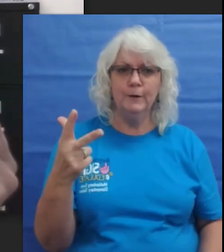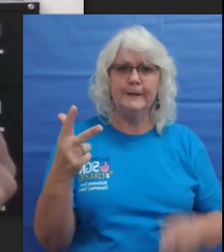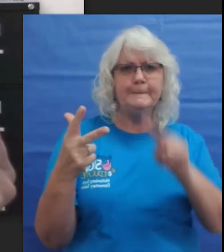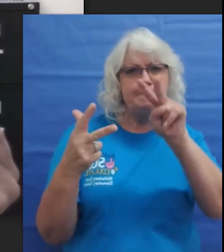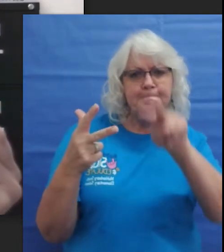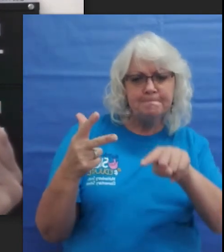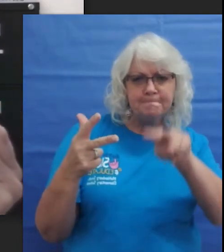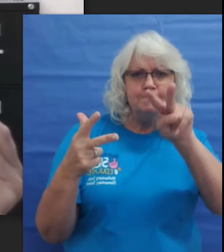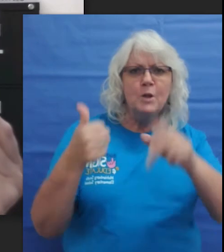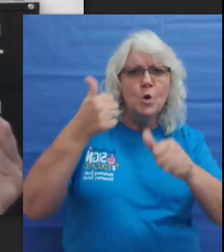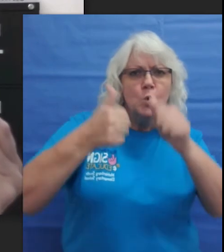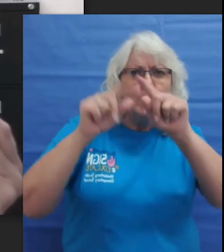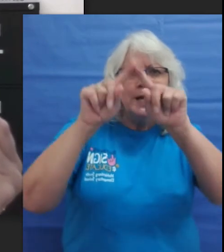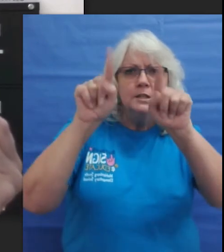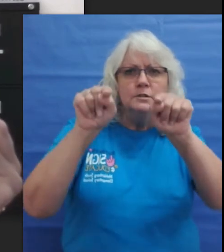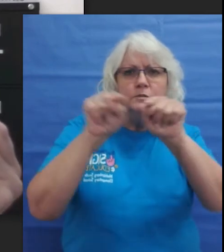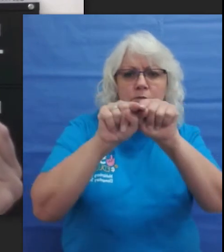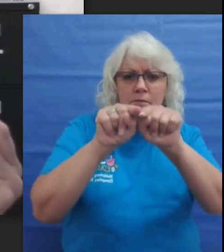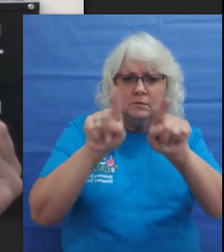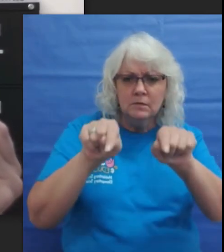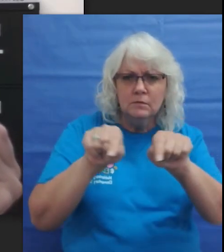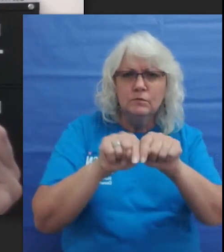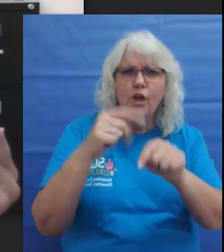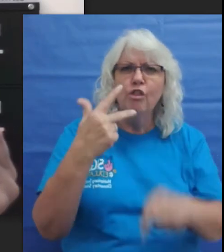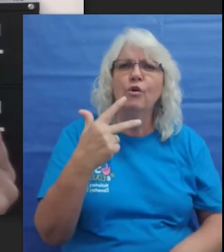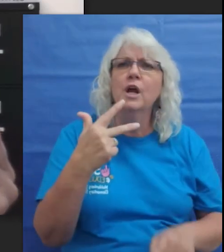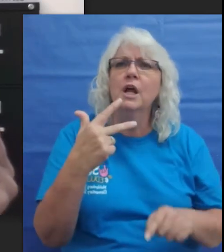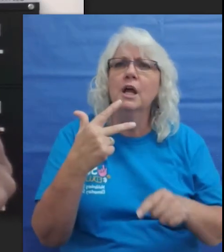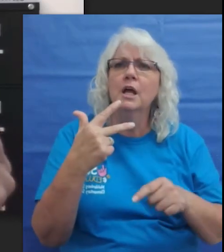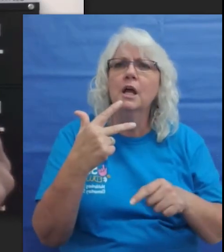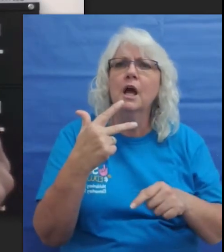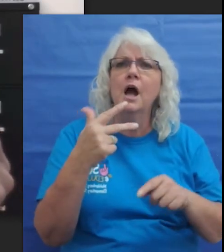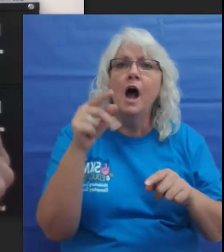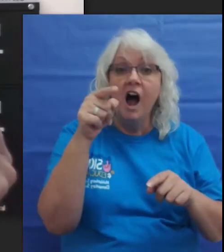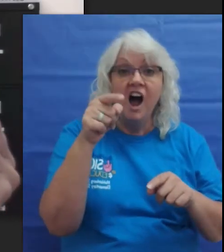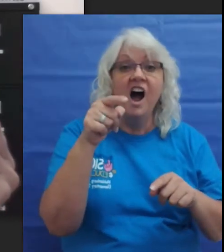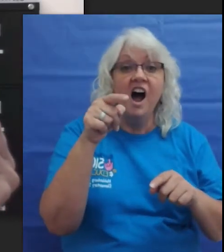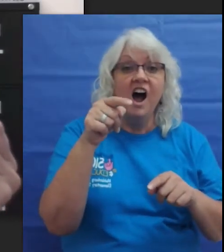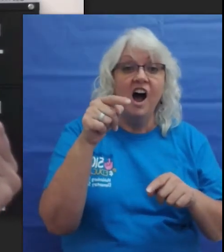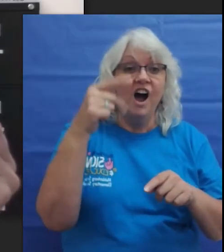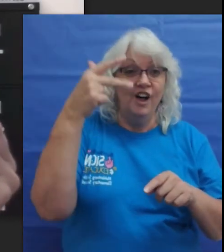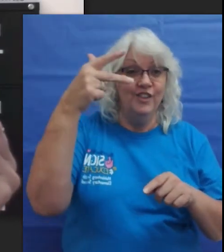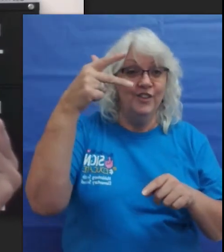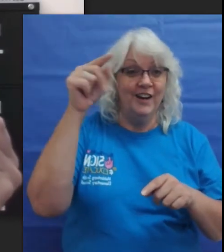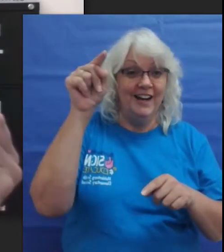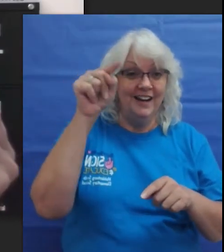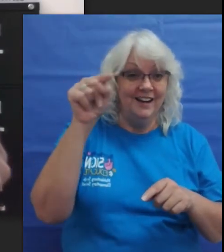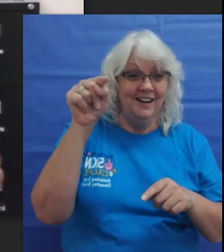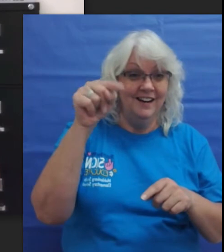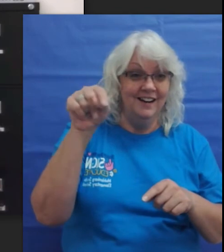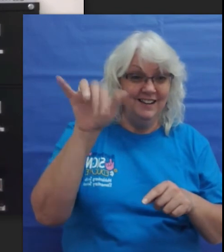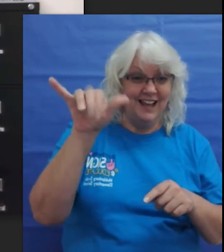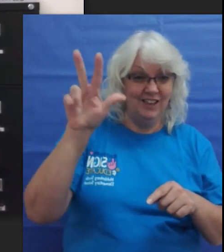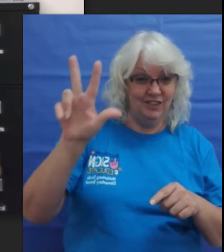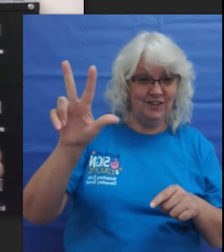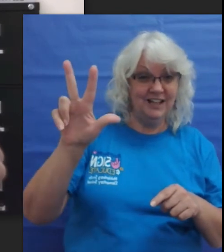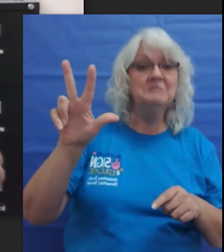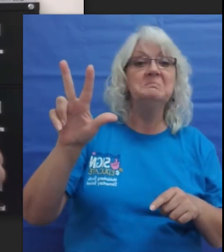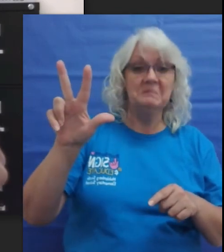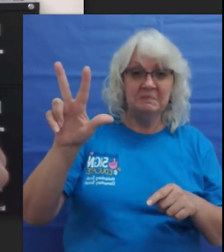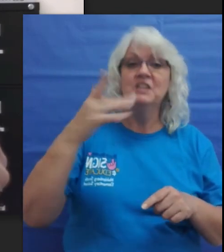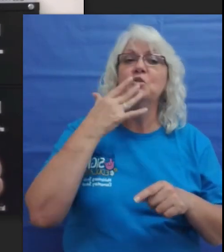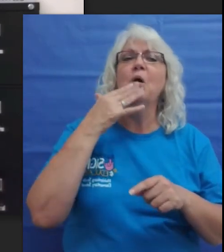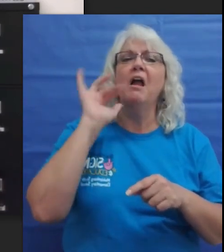color the correct number. So, we're looking for a 3. That is a 3. So we would color